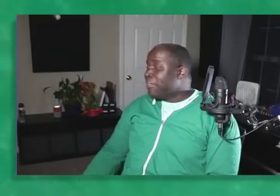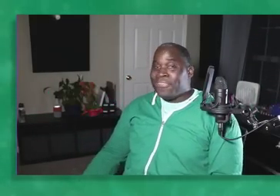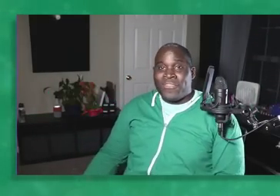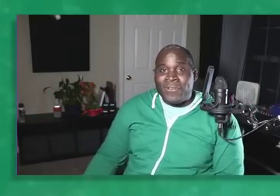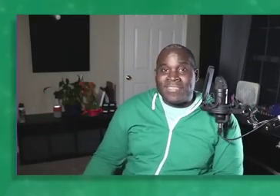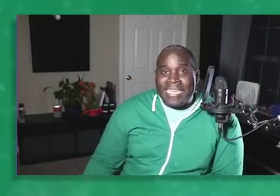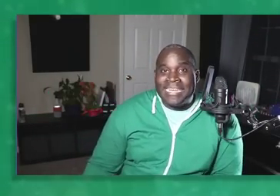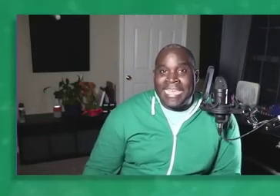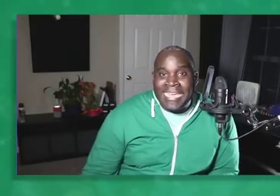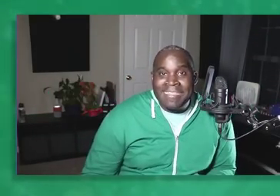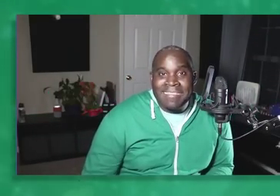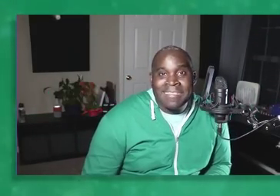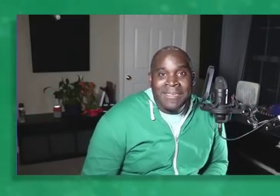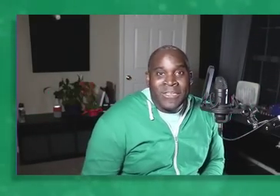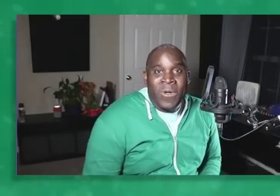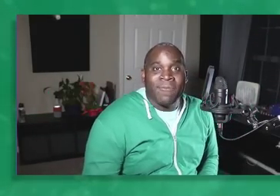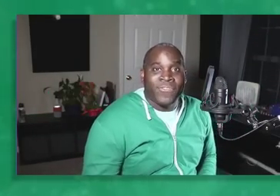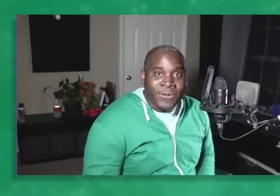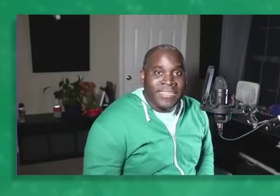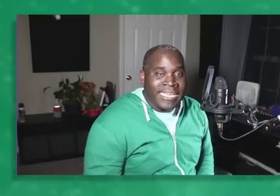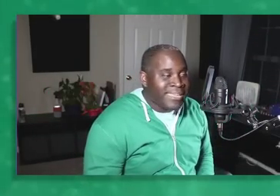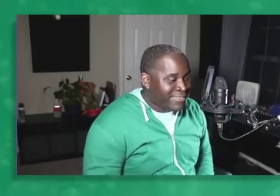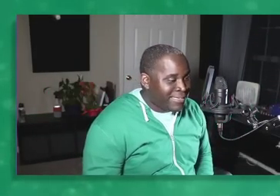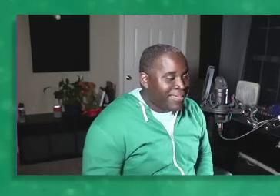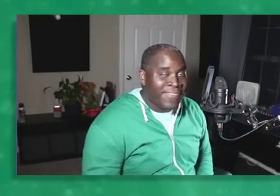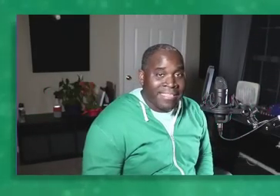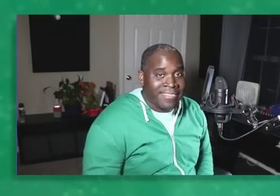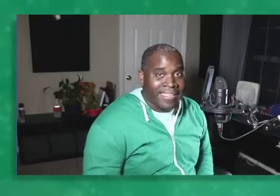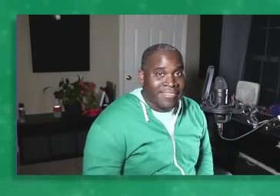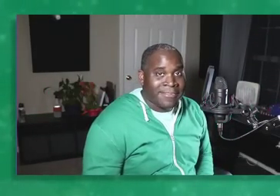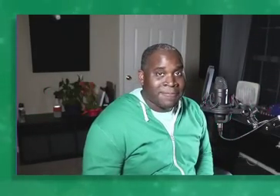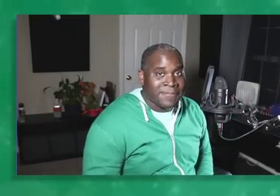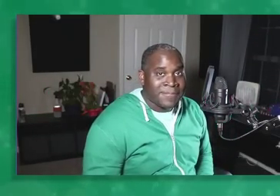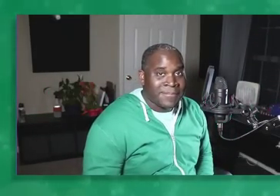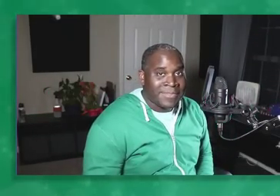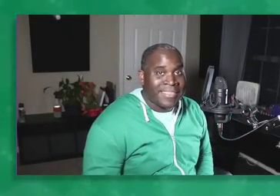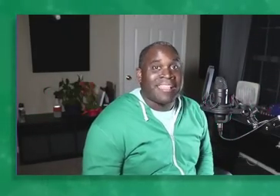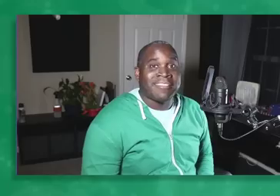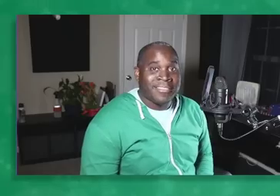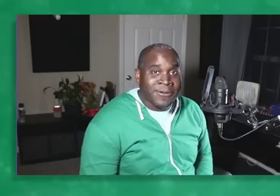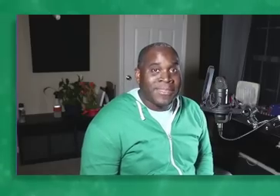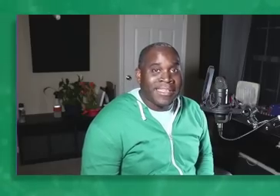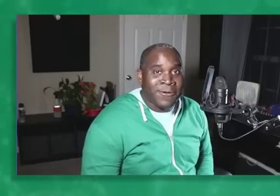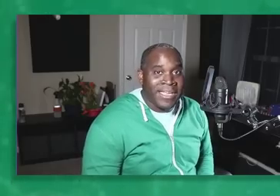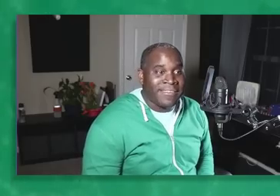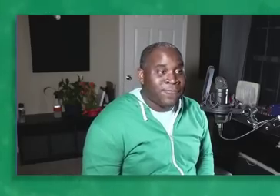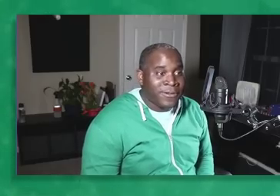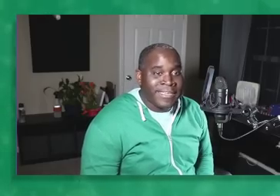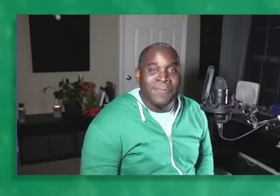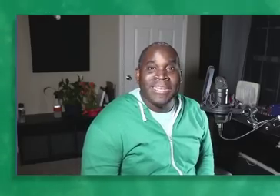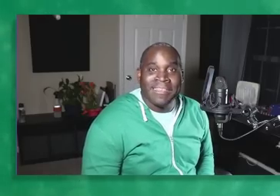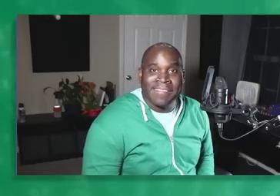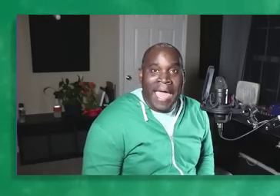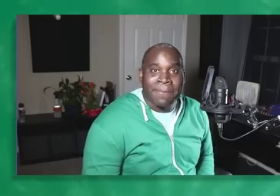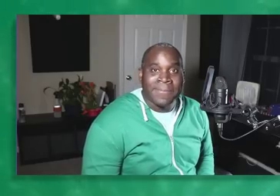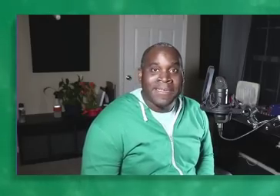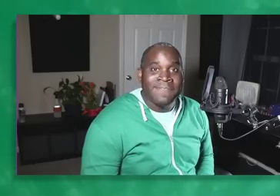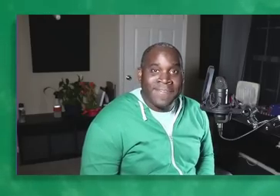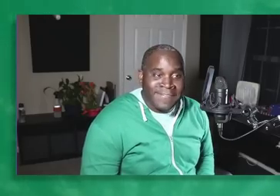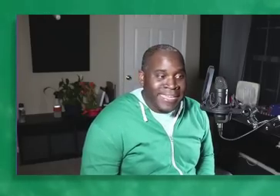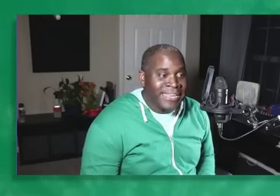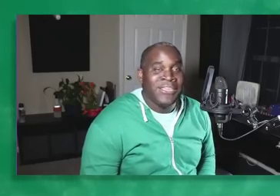record. 13 kids? You have 13 kids? That's nuts. That's literally crazy. 14, we need to